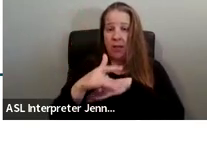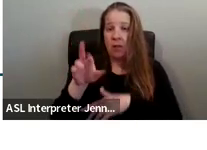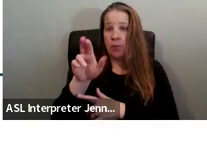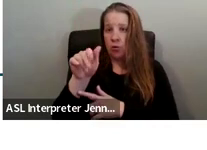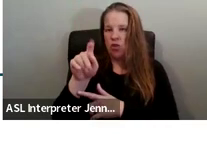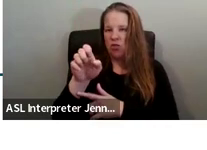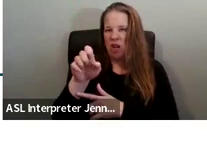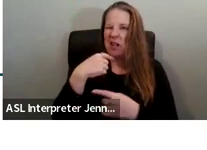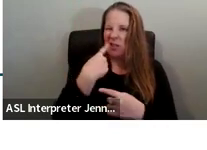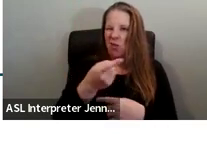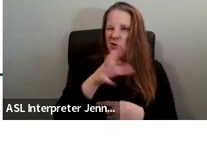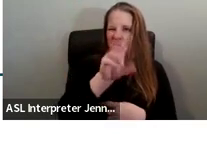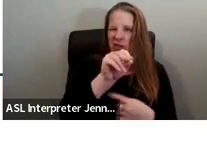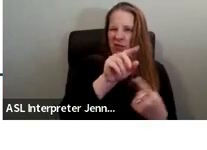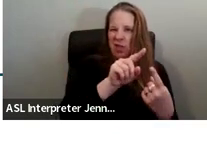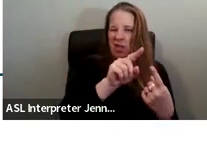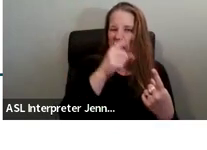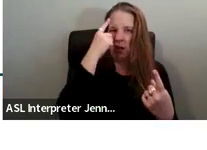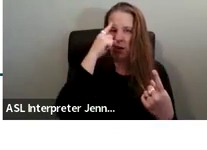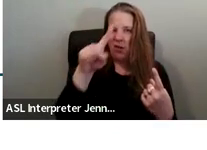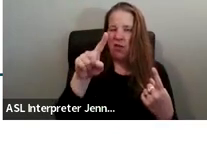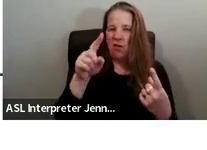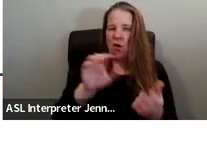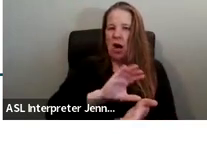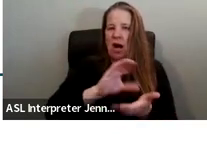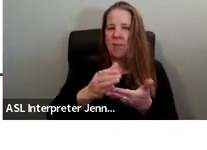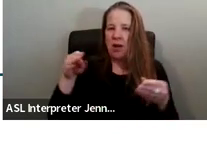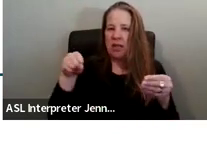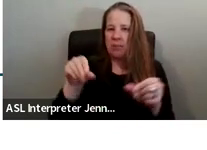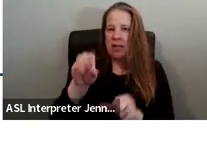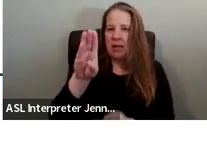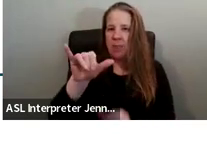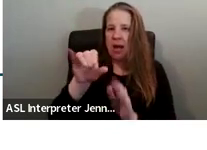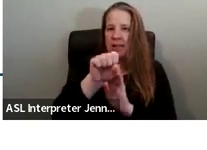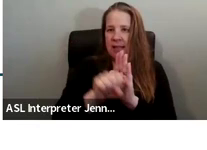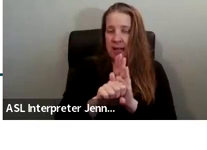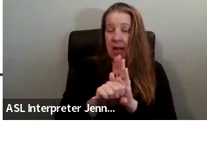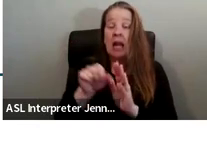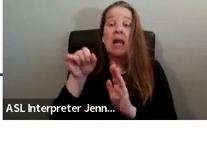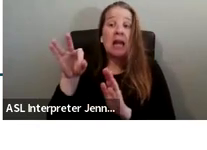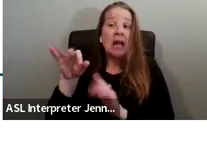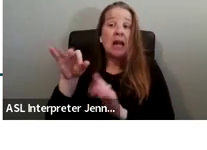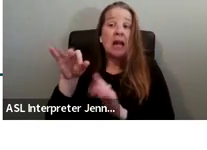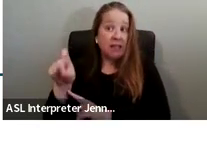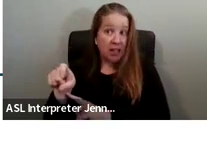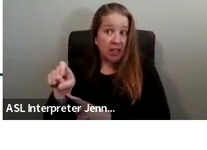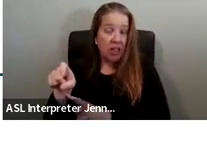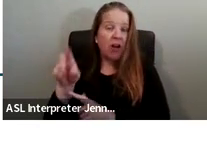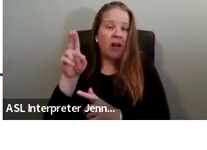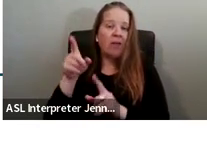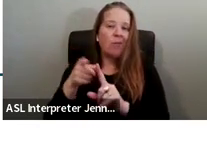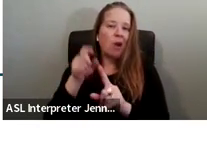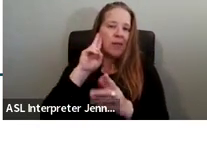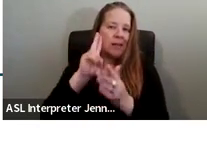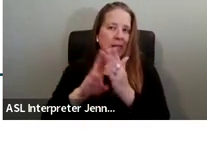told you, 50% for amounts expended by a state if they're found necessary by the secretary for the proper